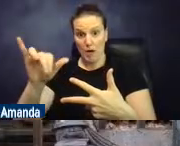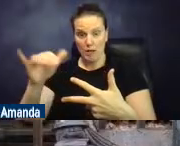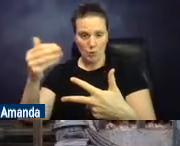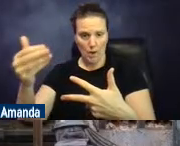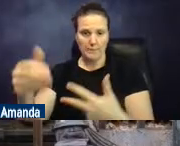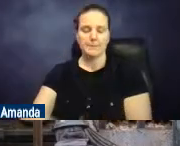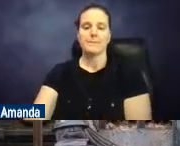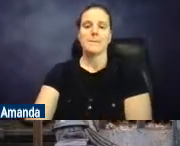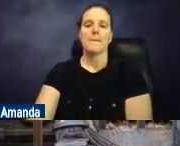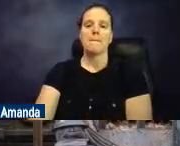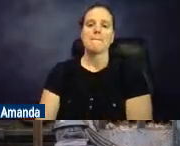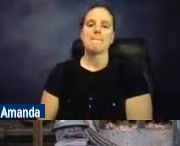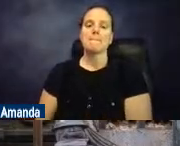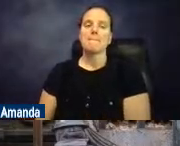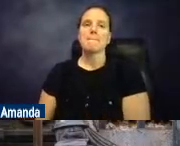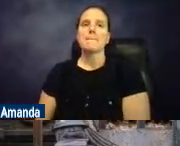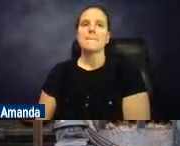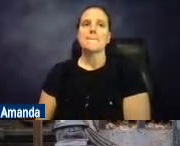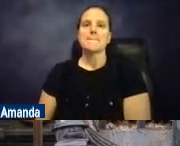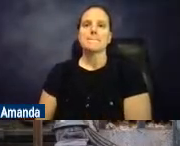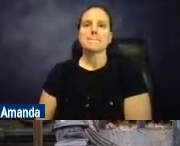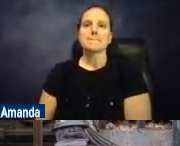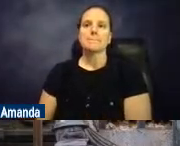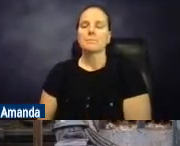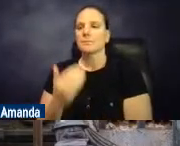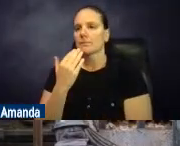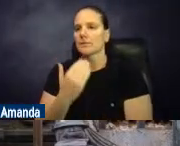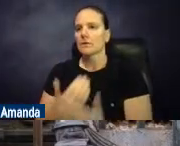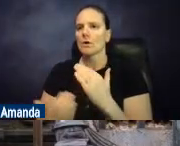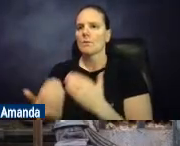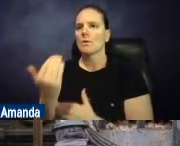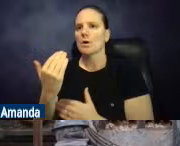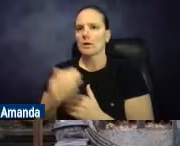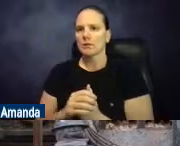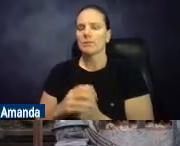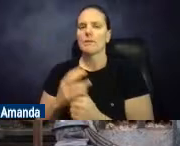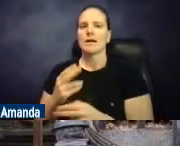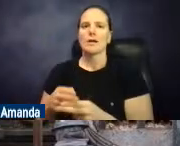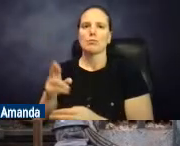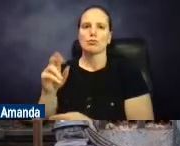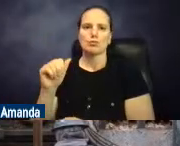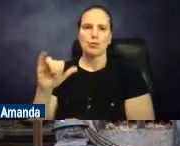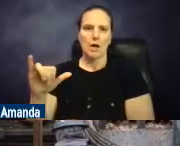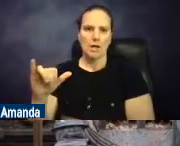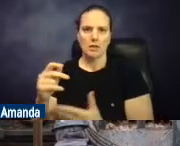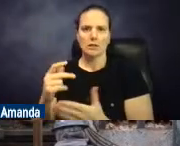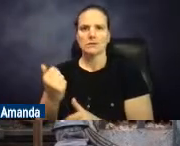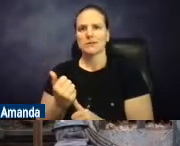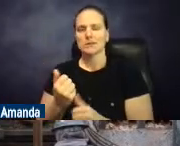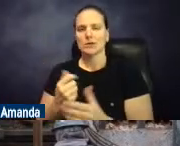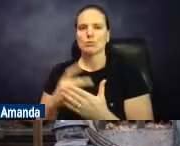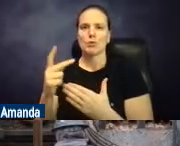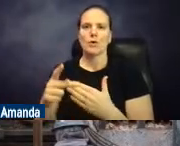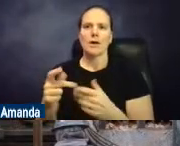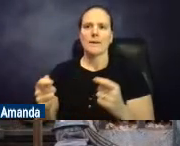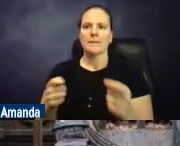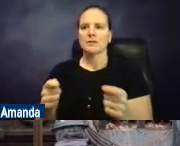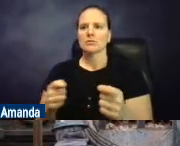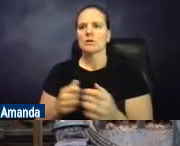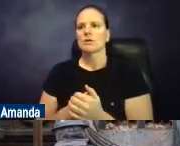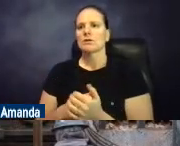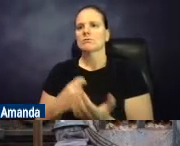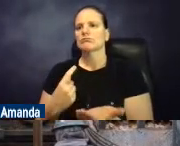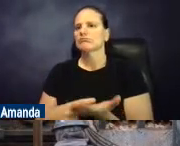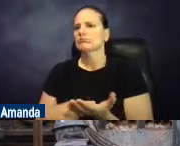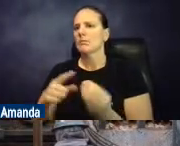morning, everybody. My name is Ray Mabey, Assistant Program Administrator. I'll start off talking about our funding and our grants, and then turn